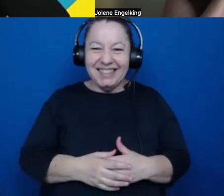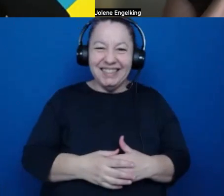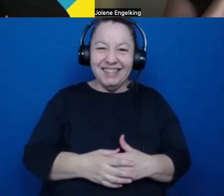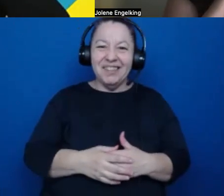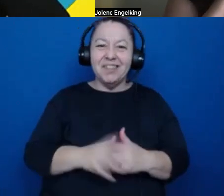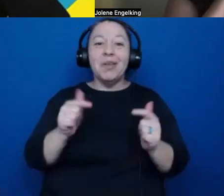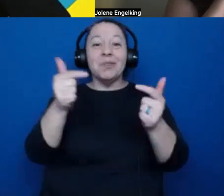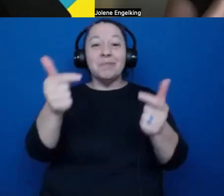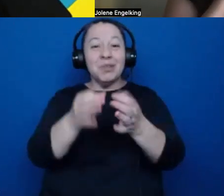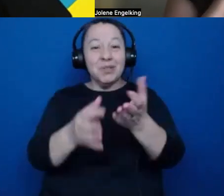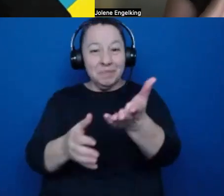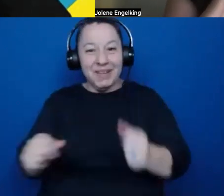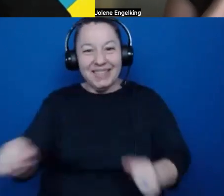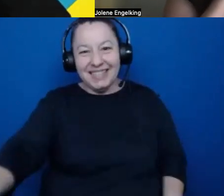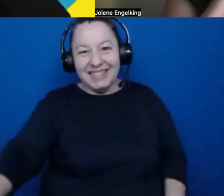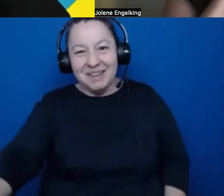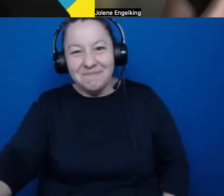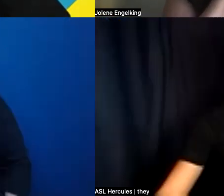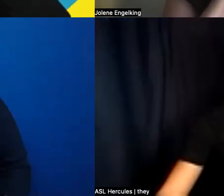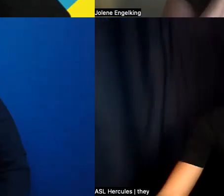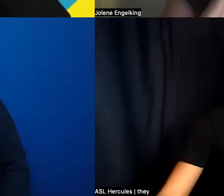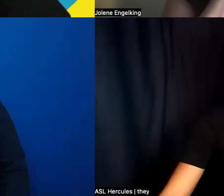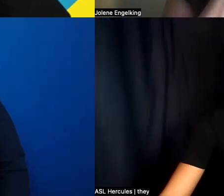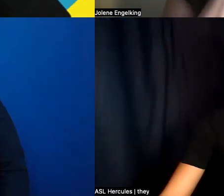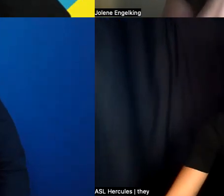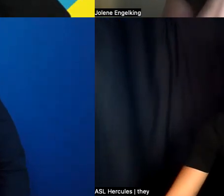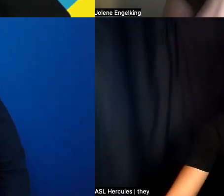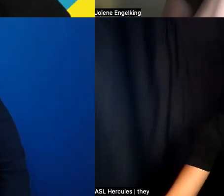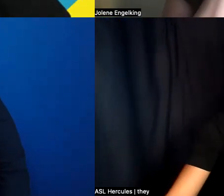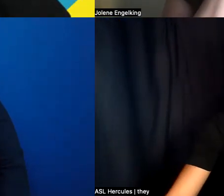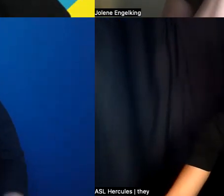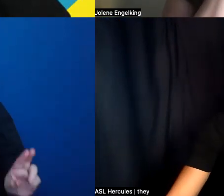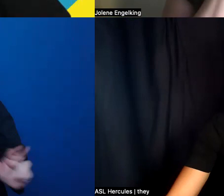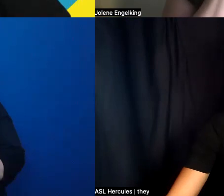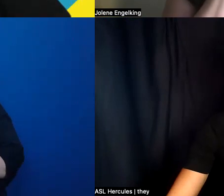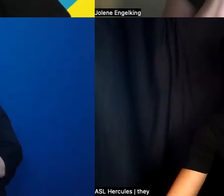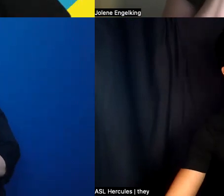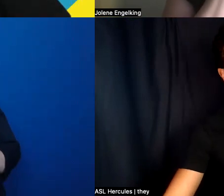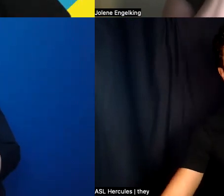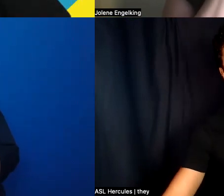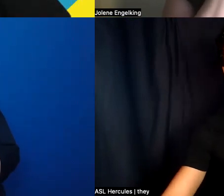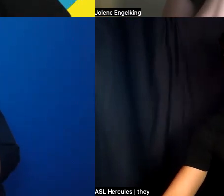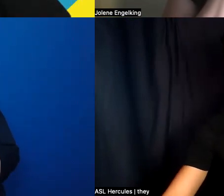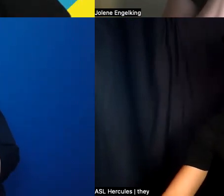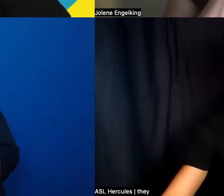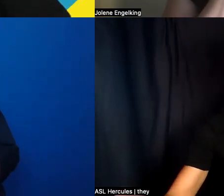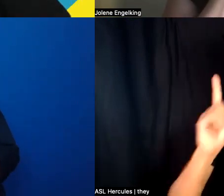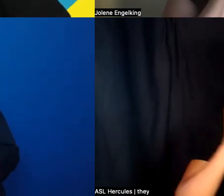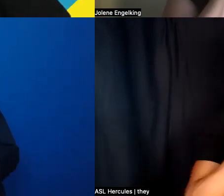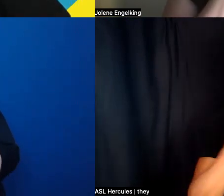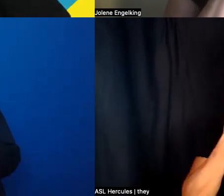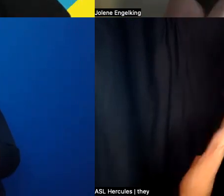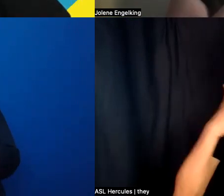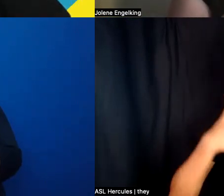But yeah, and so we just kind of want to, the other kind of thing I wanted to really bring up was these